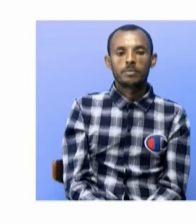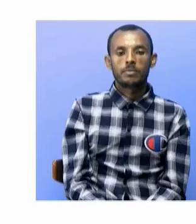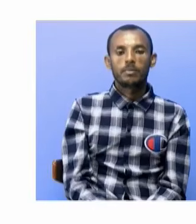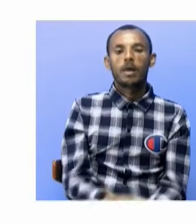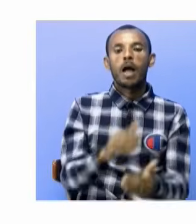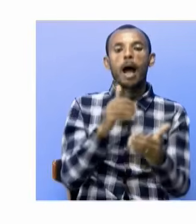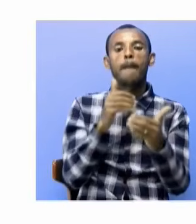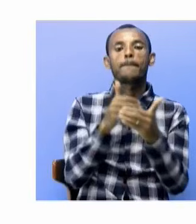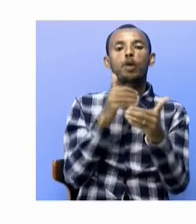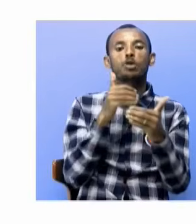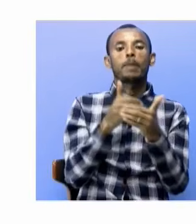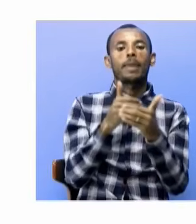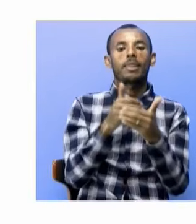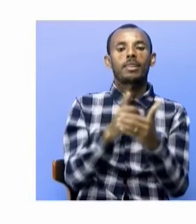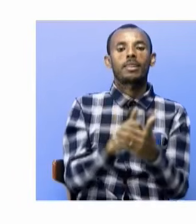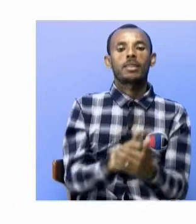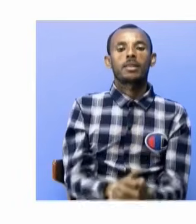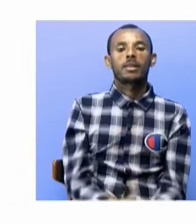Approximate